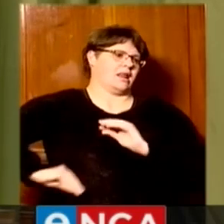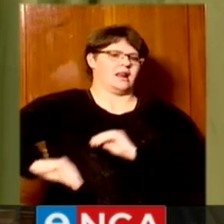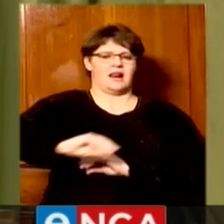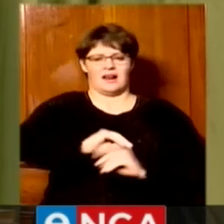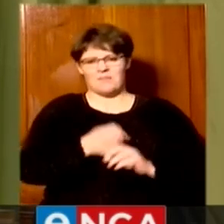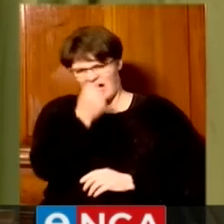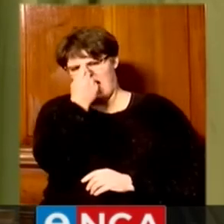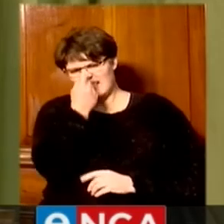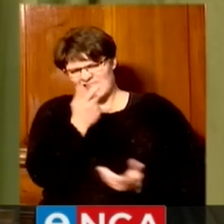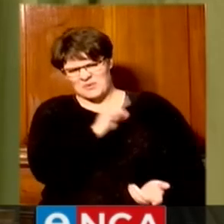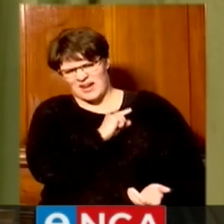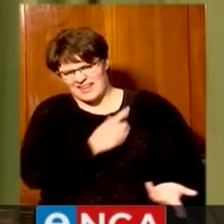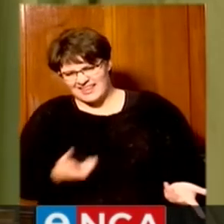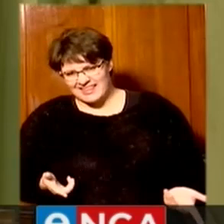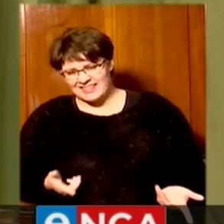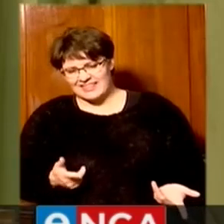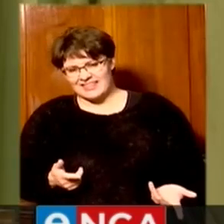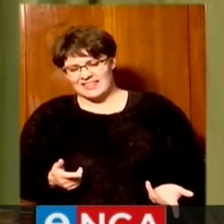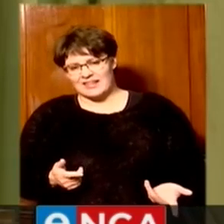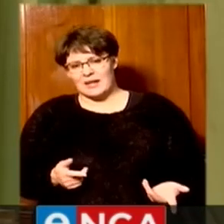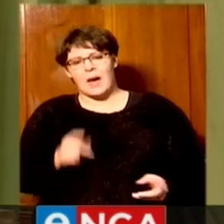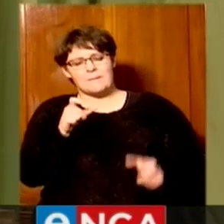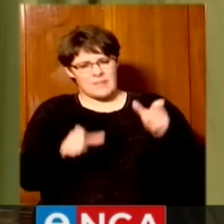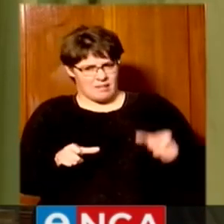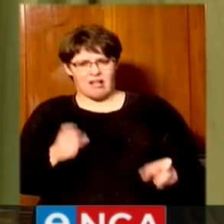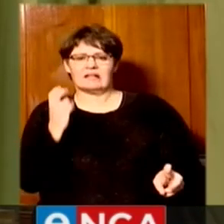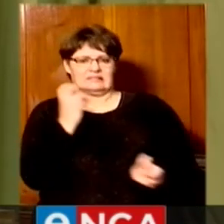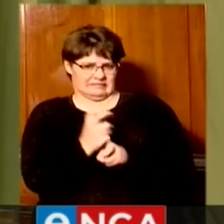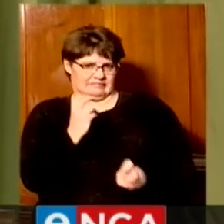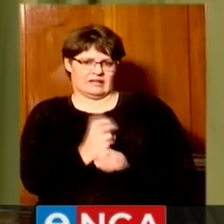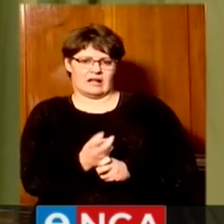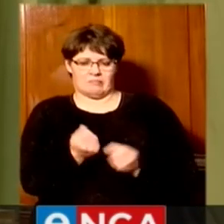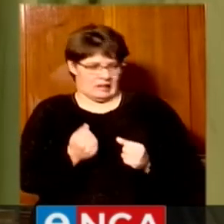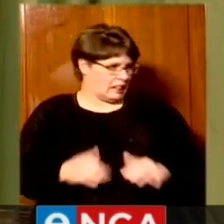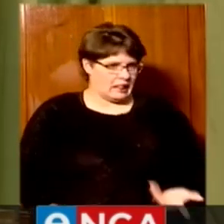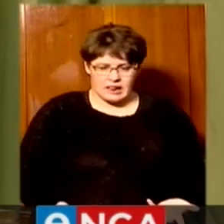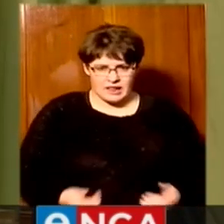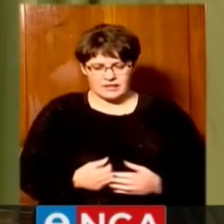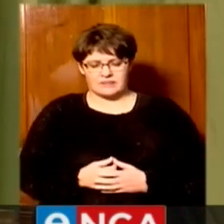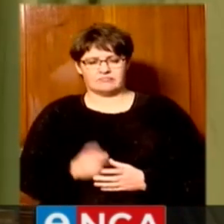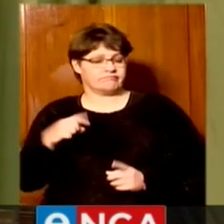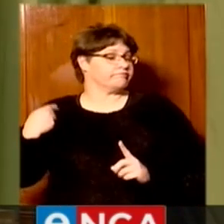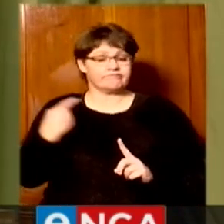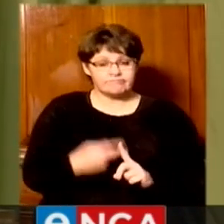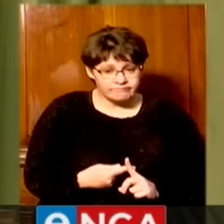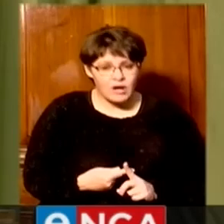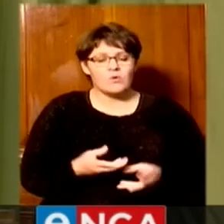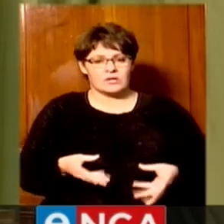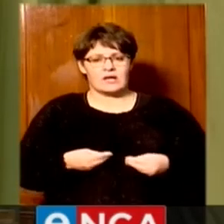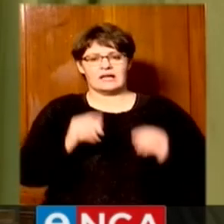I understand so why, because people are in a very difficult situation. To date, we have